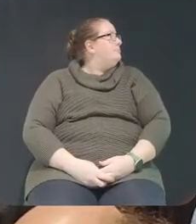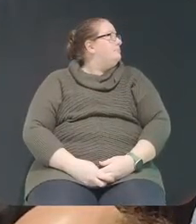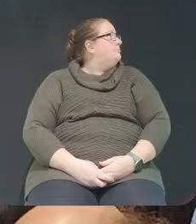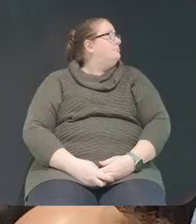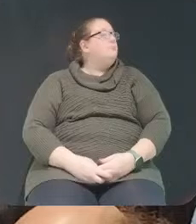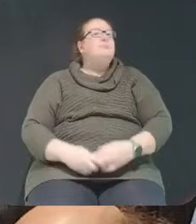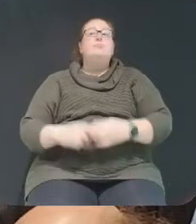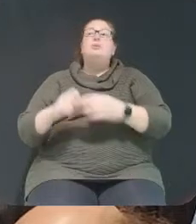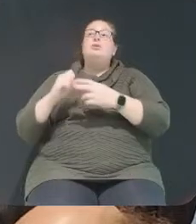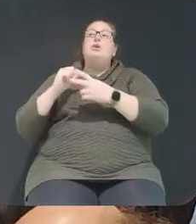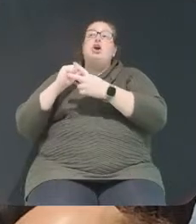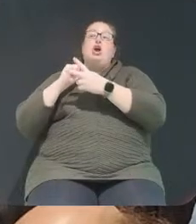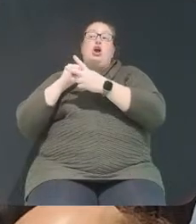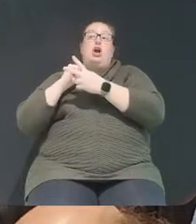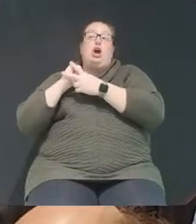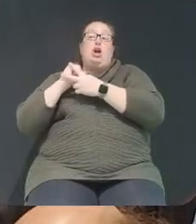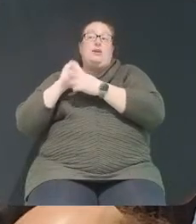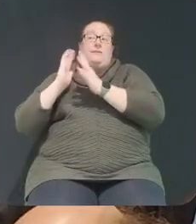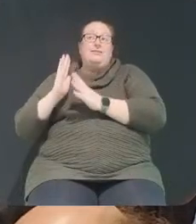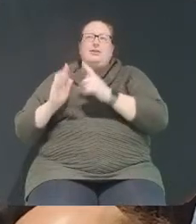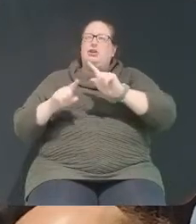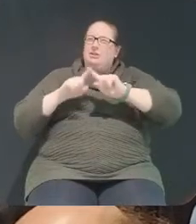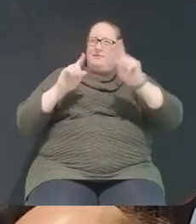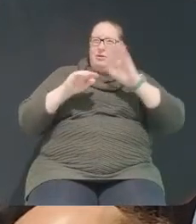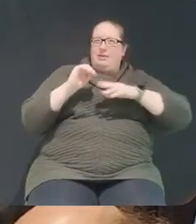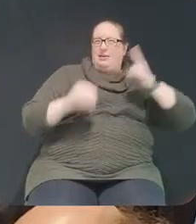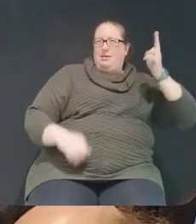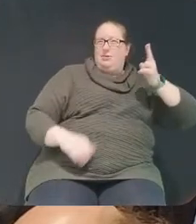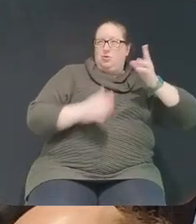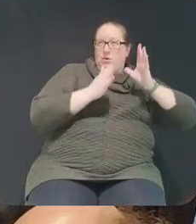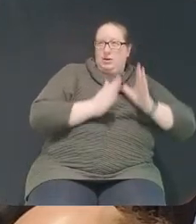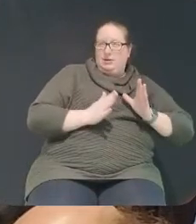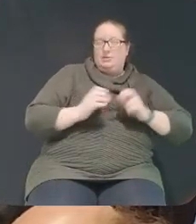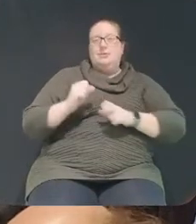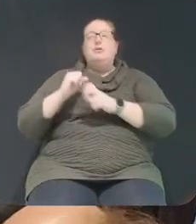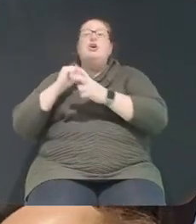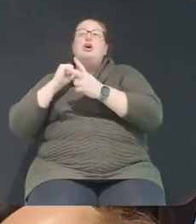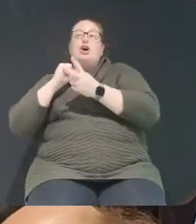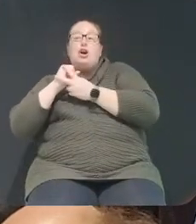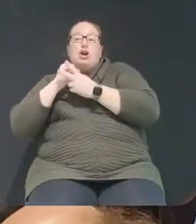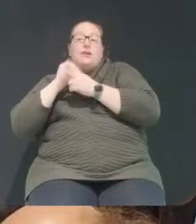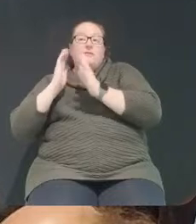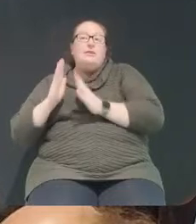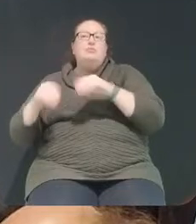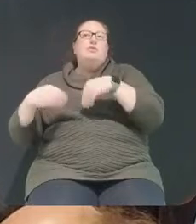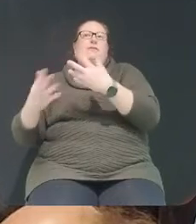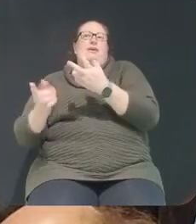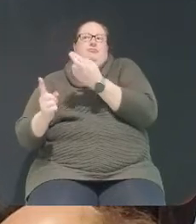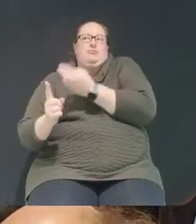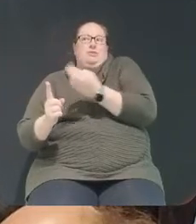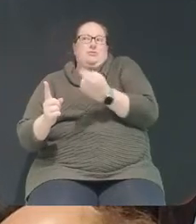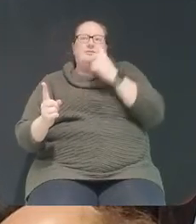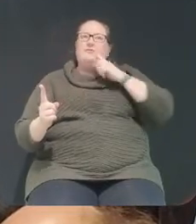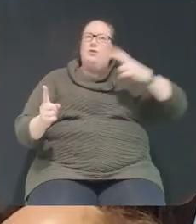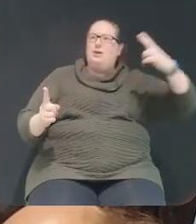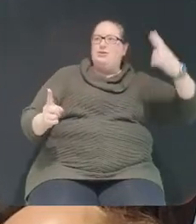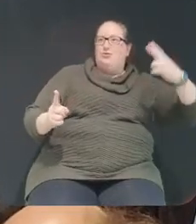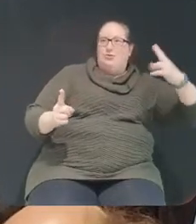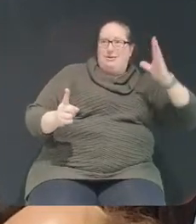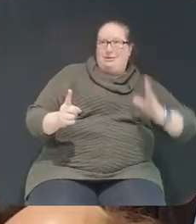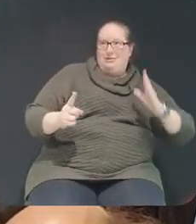Archivists are different than historians. Archivists provide sources for historians to use. And becoming an